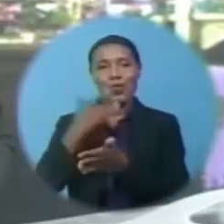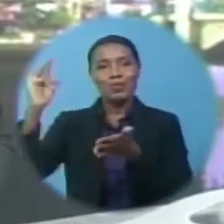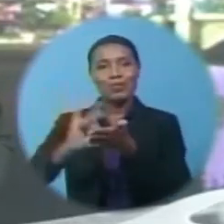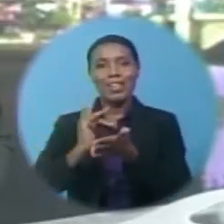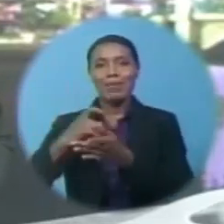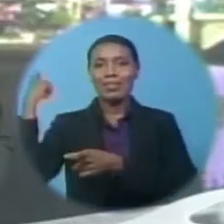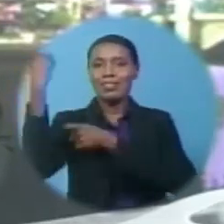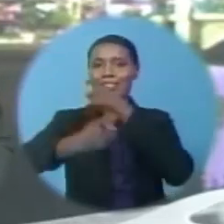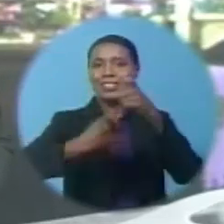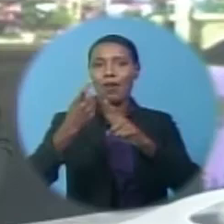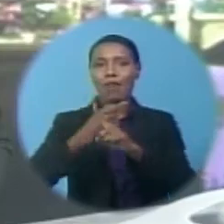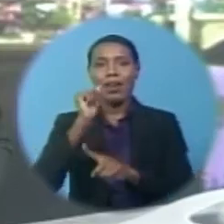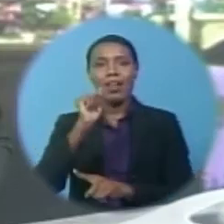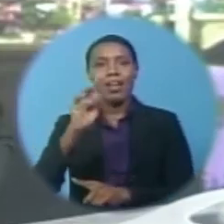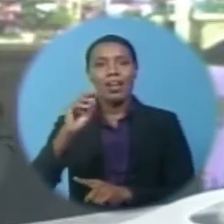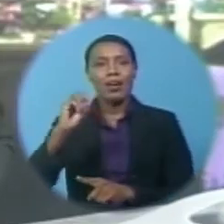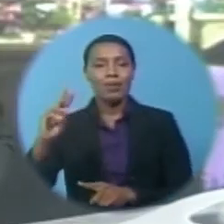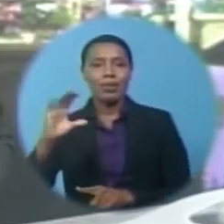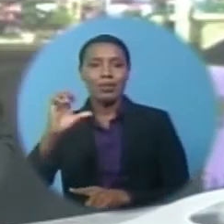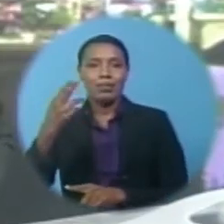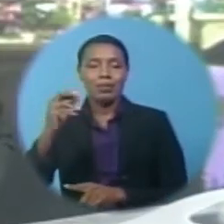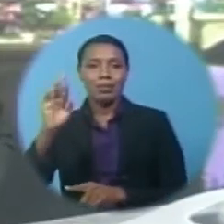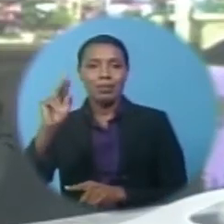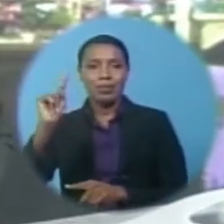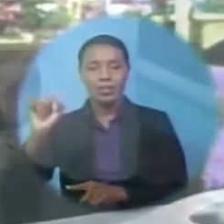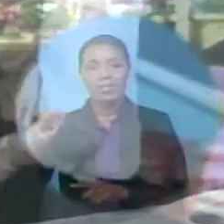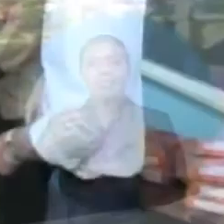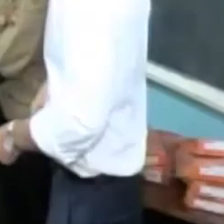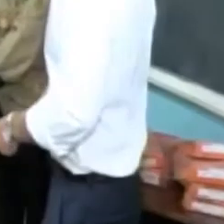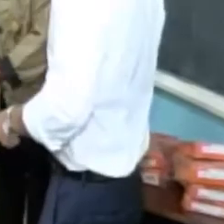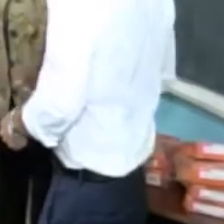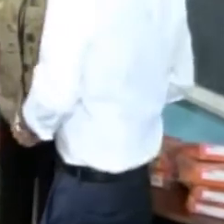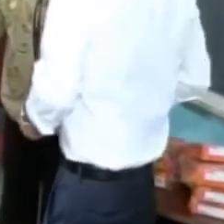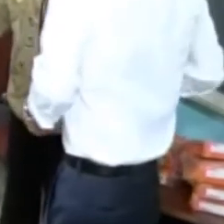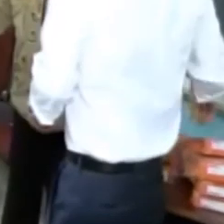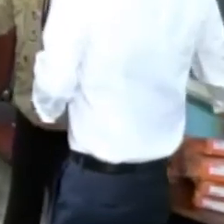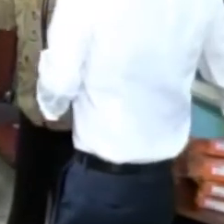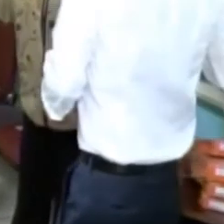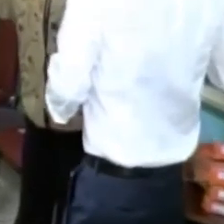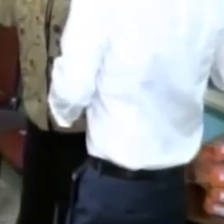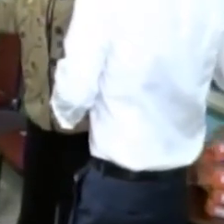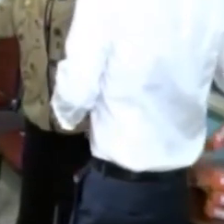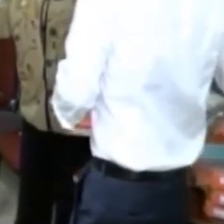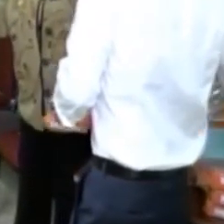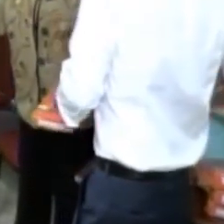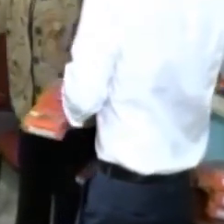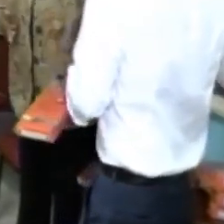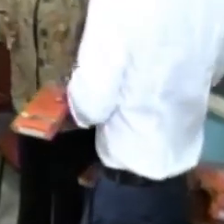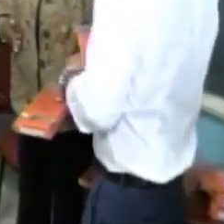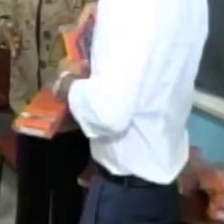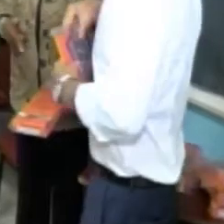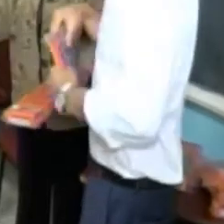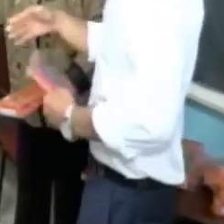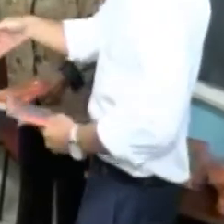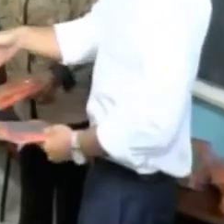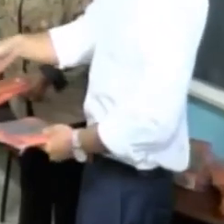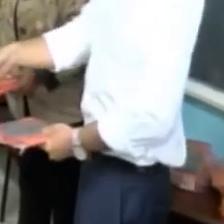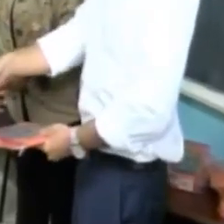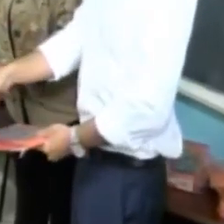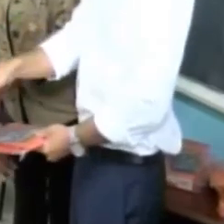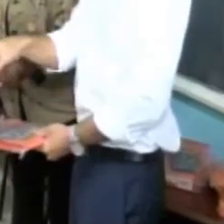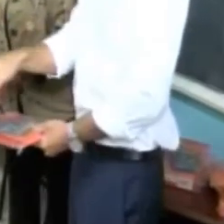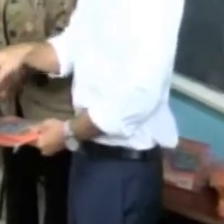Aaron and Christina Trust Foundation. The tablets were presented to the lucky pupils this morning at Sharon Primary in St. Thomas, and the